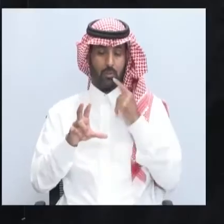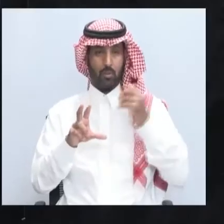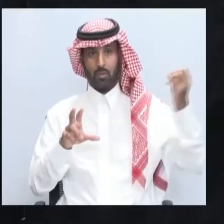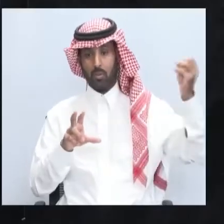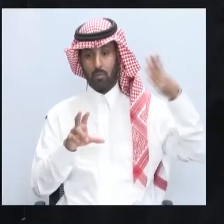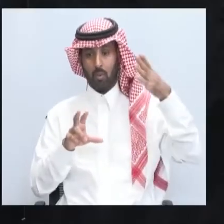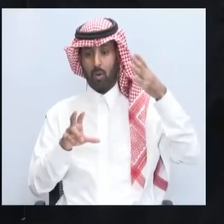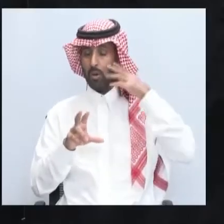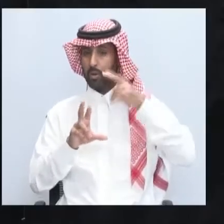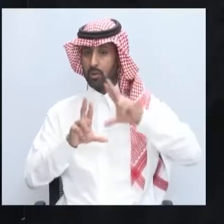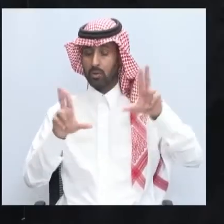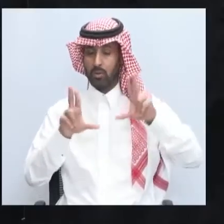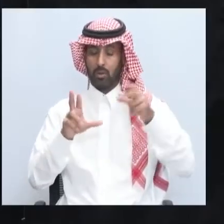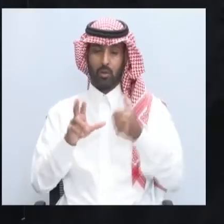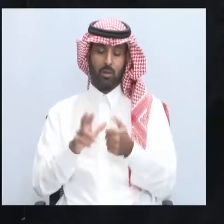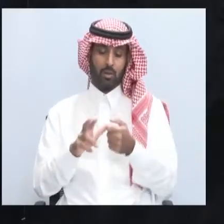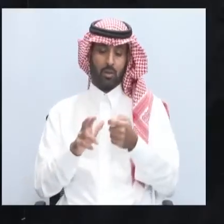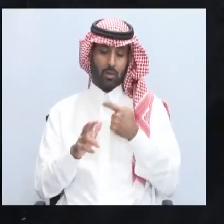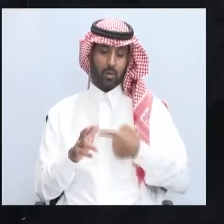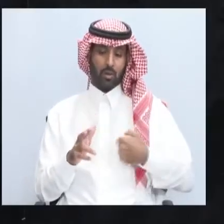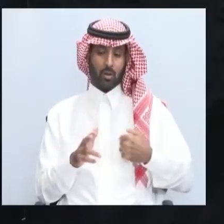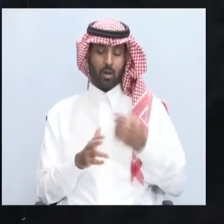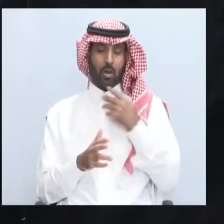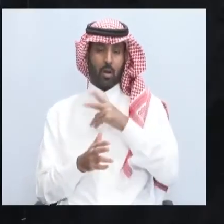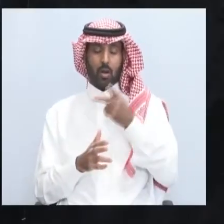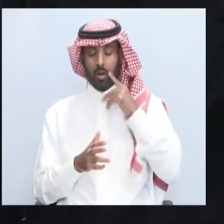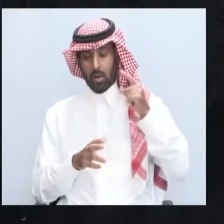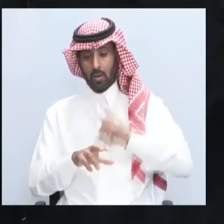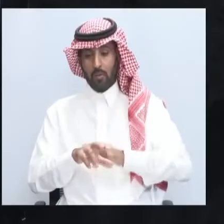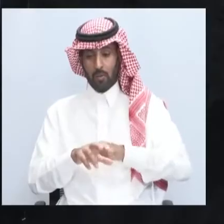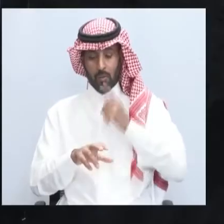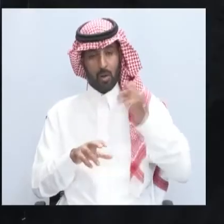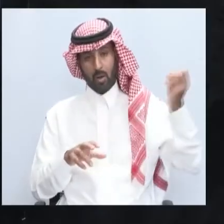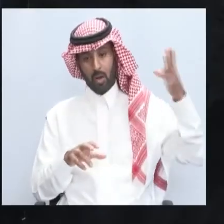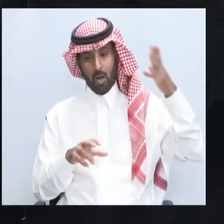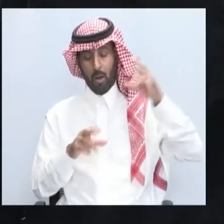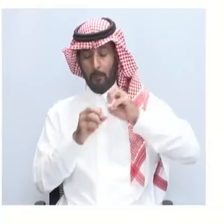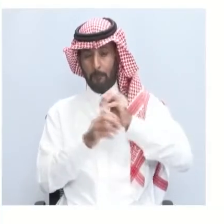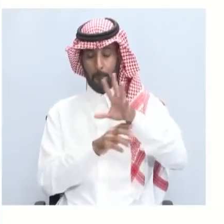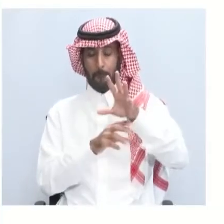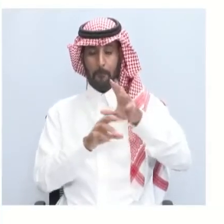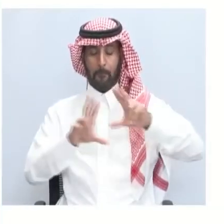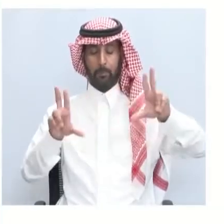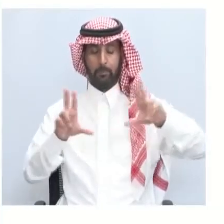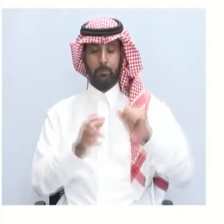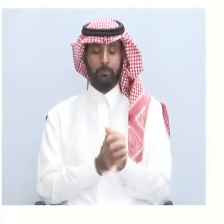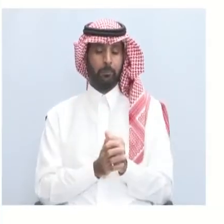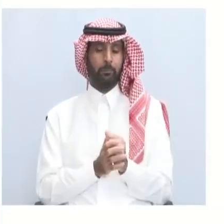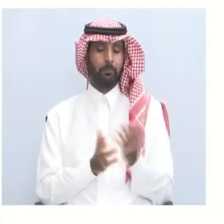morning shows. Sometimes they name the programs at the time that it's aired or